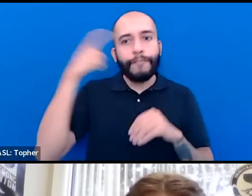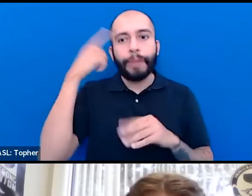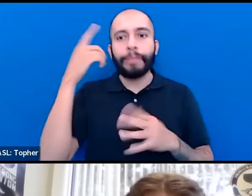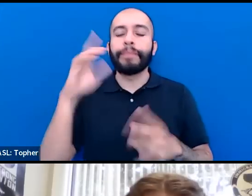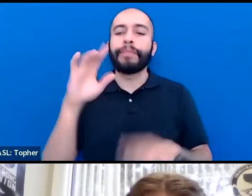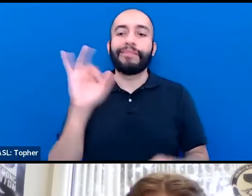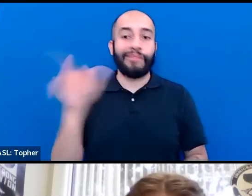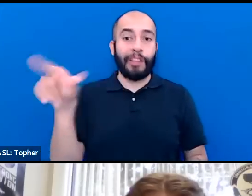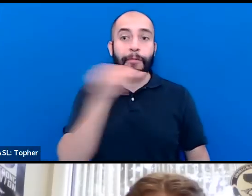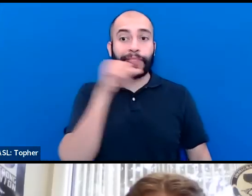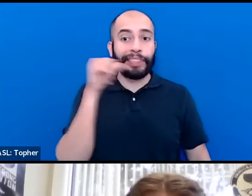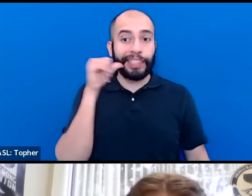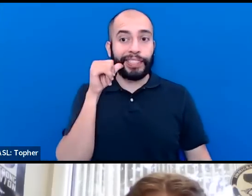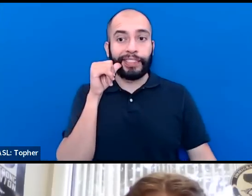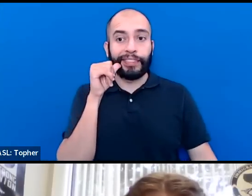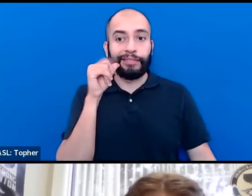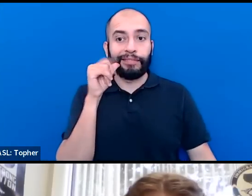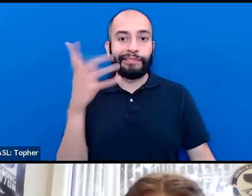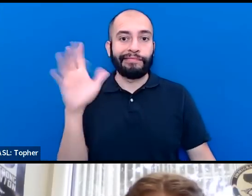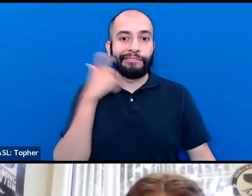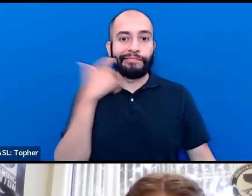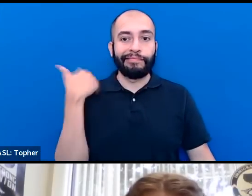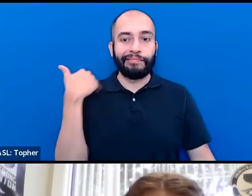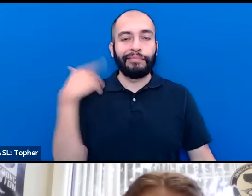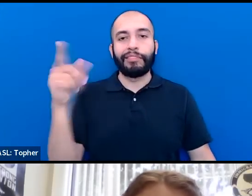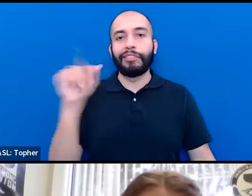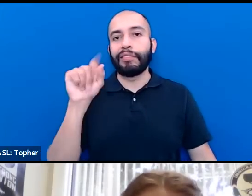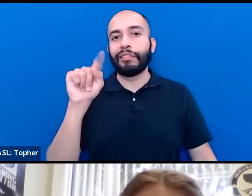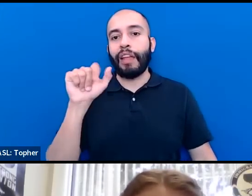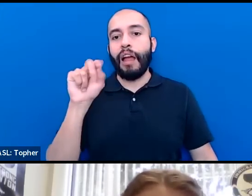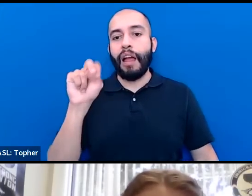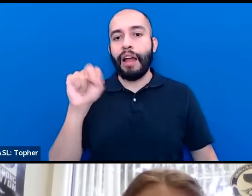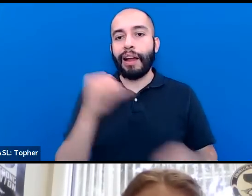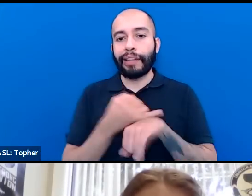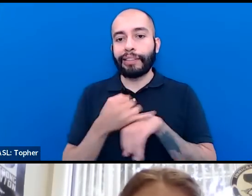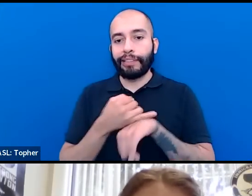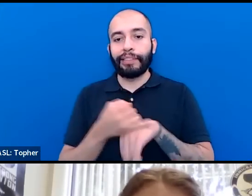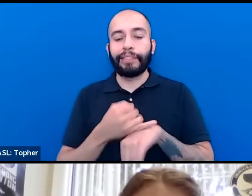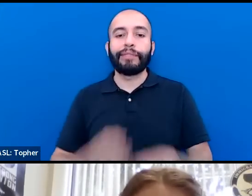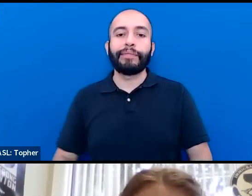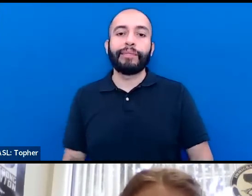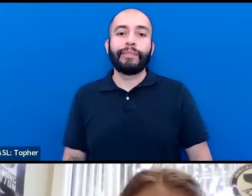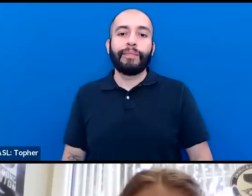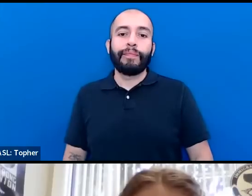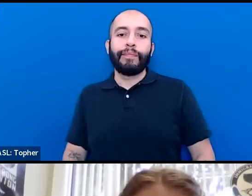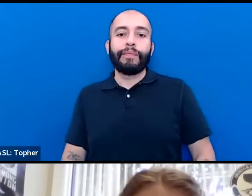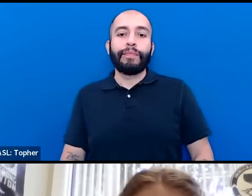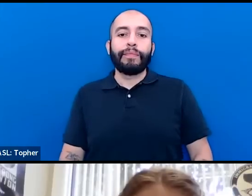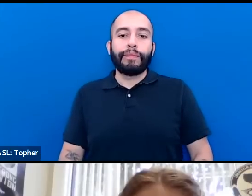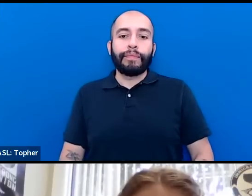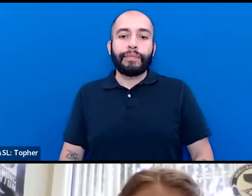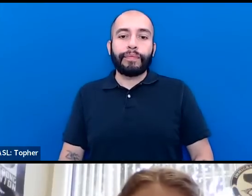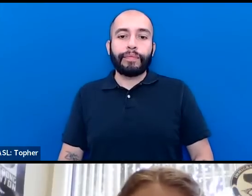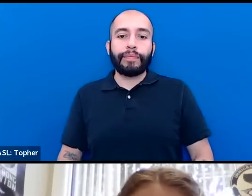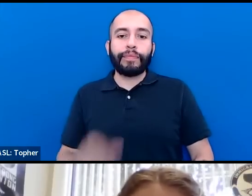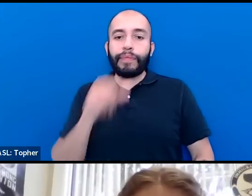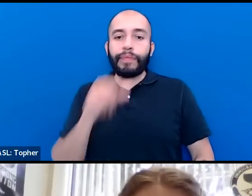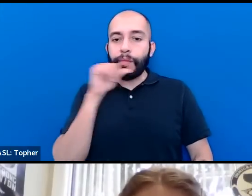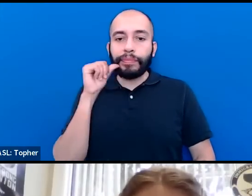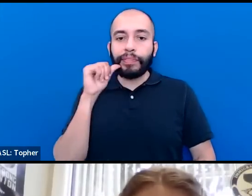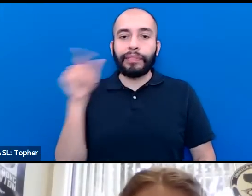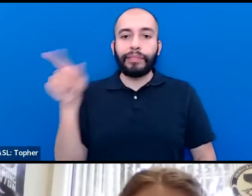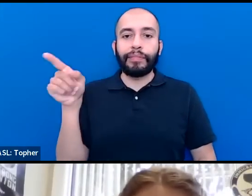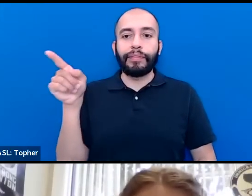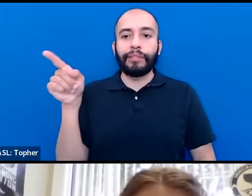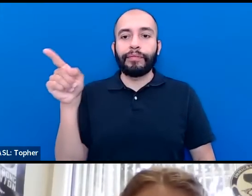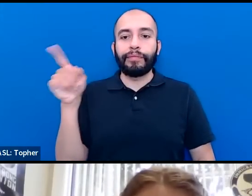captive audiences. So to prepare yourselves mentally, you're going to have to create a foundation that you're going to have to lean on, and a